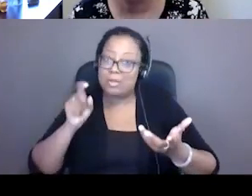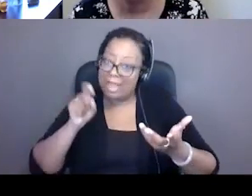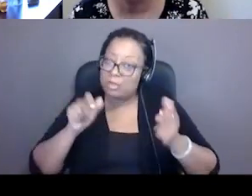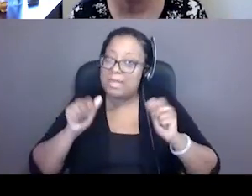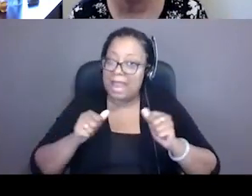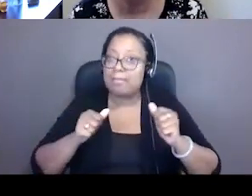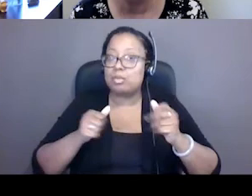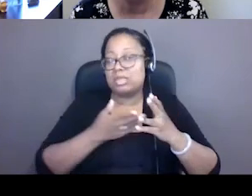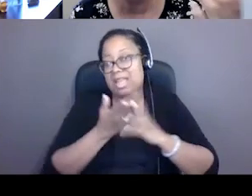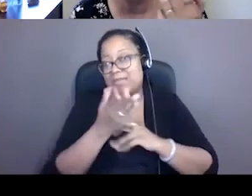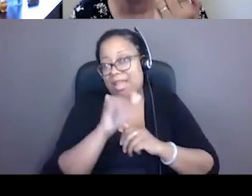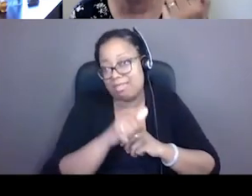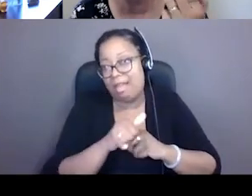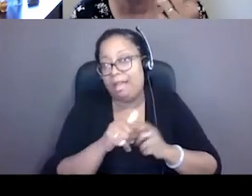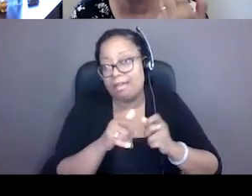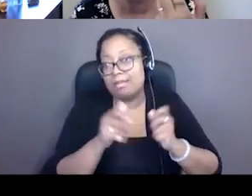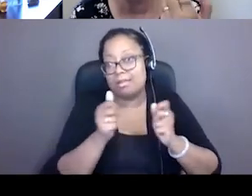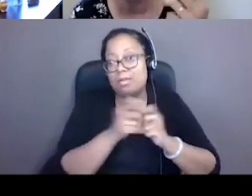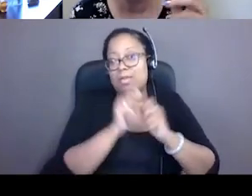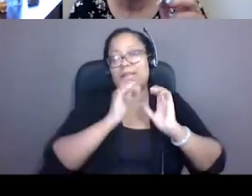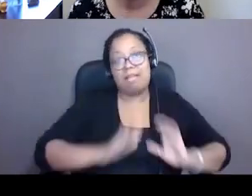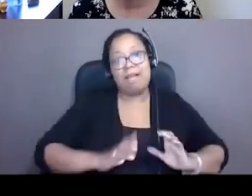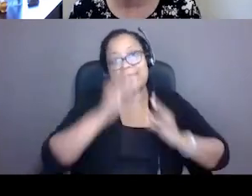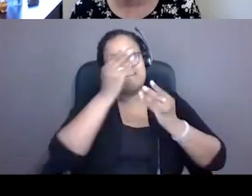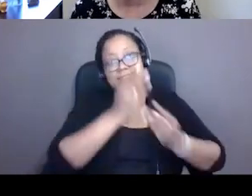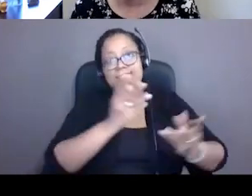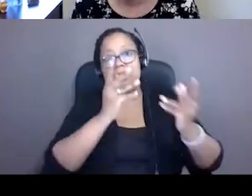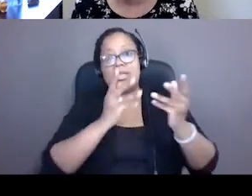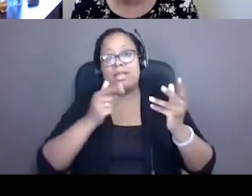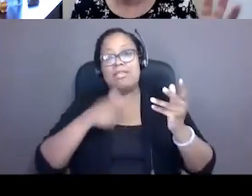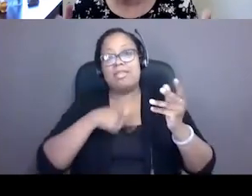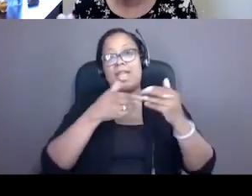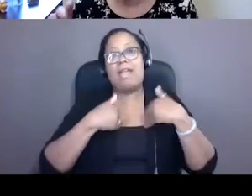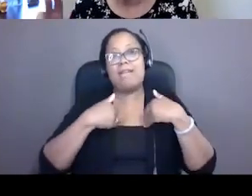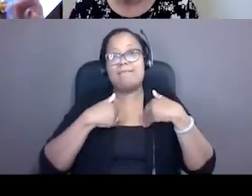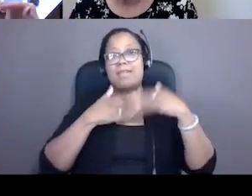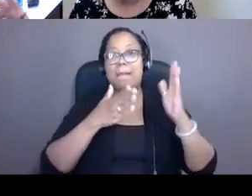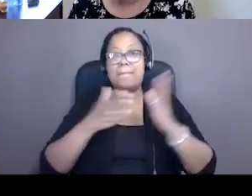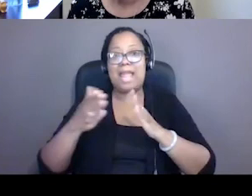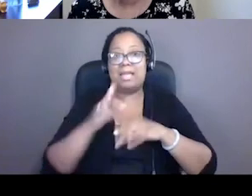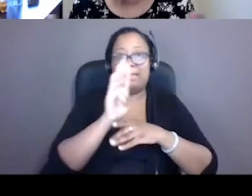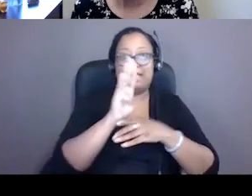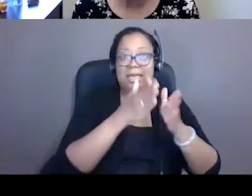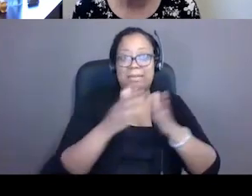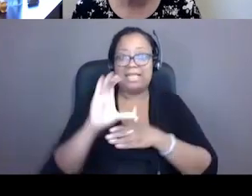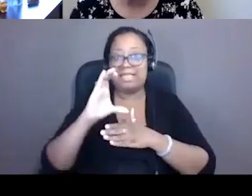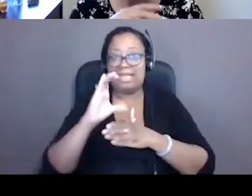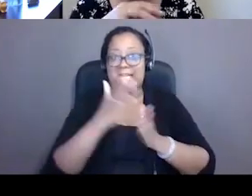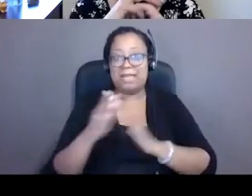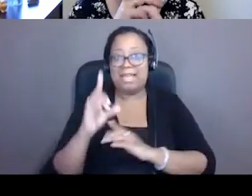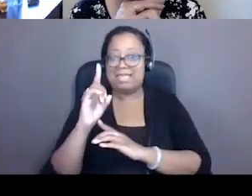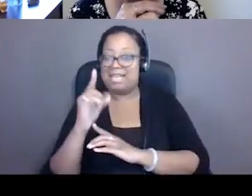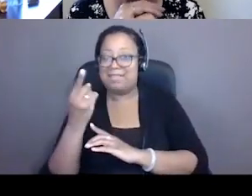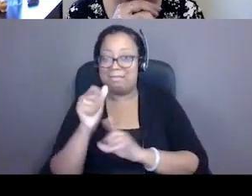able to navigate that with the client and be able to know that they have, I always call them the plan B, C, and D in case anything goes